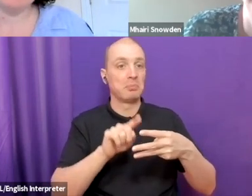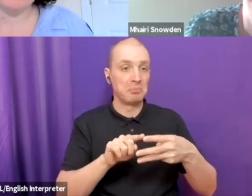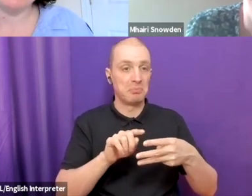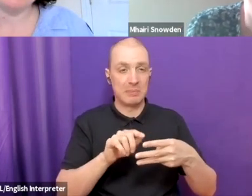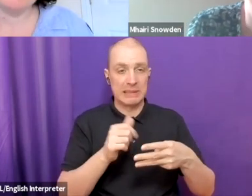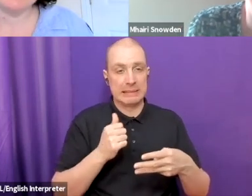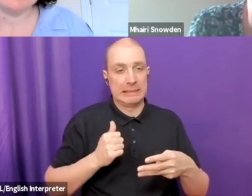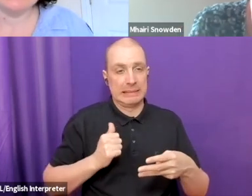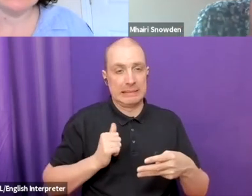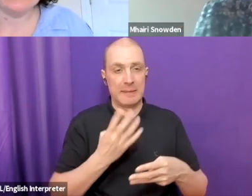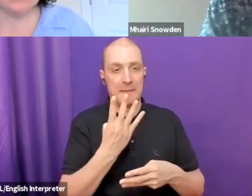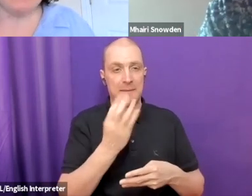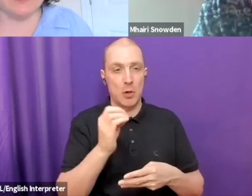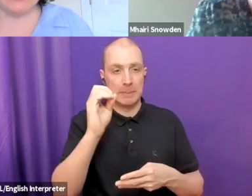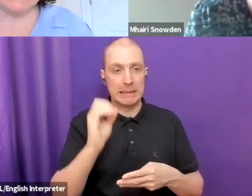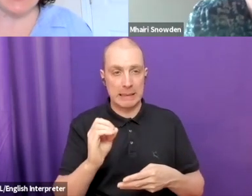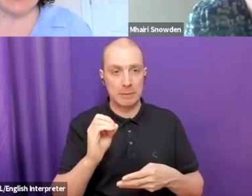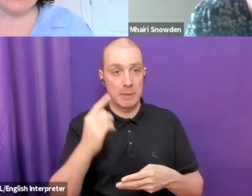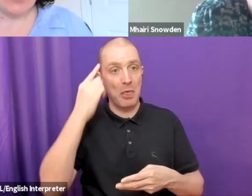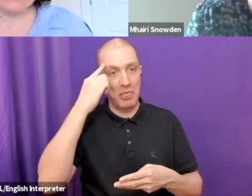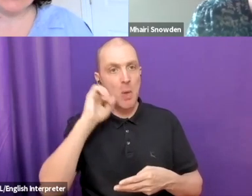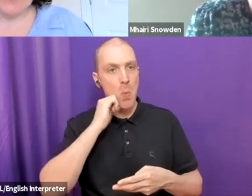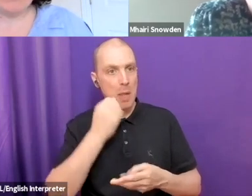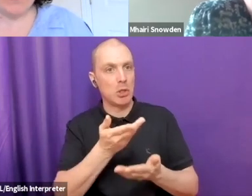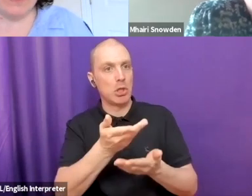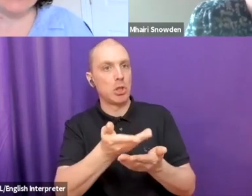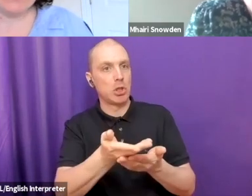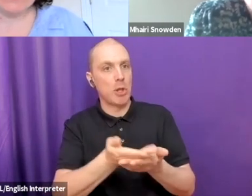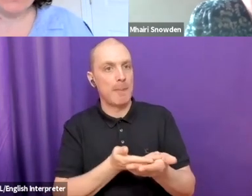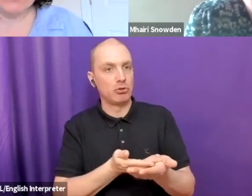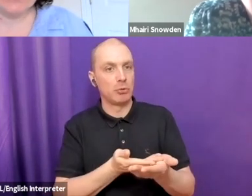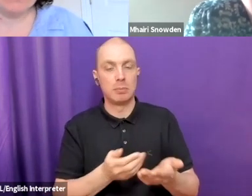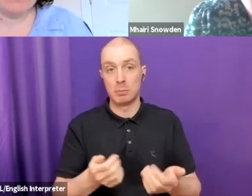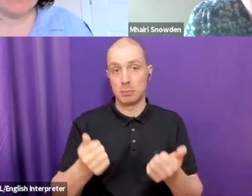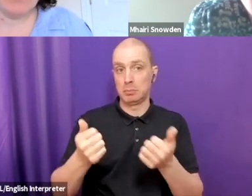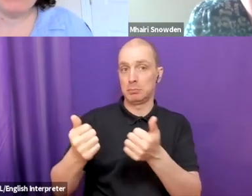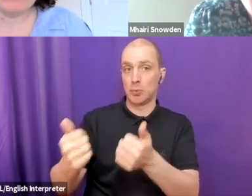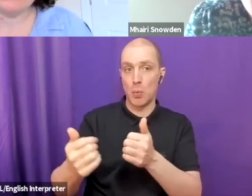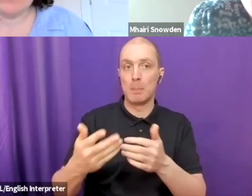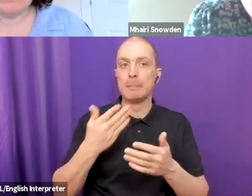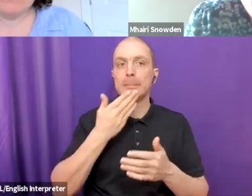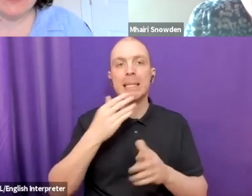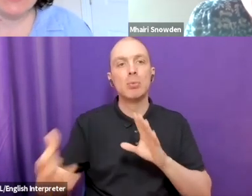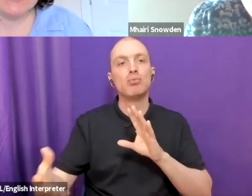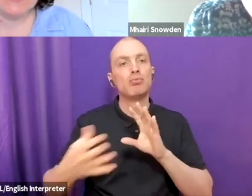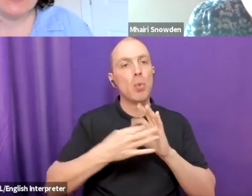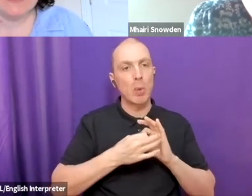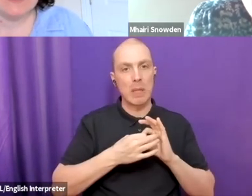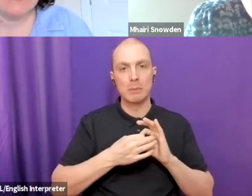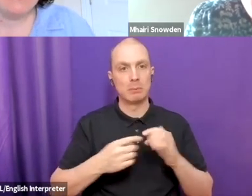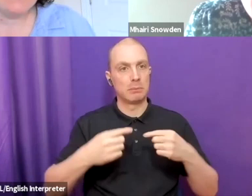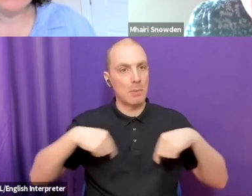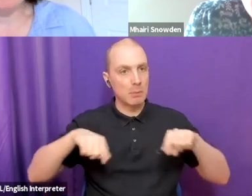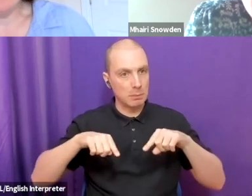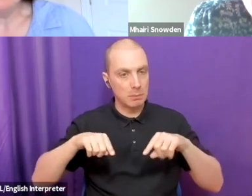a report, which is really fantastic. So please do stay in touch with us and with the consortium around that, because we'll be really interested to kind of